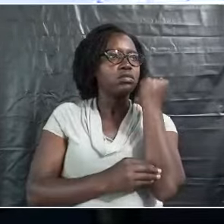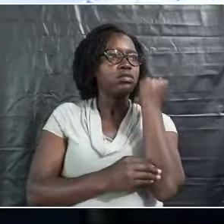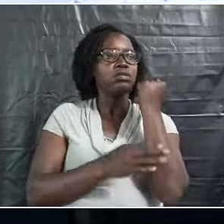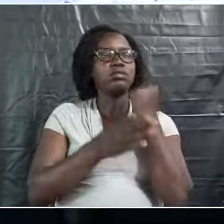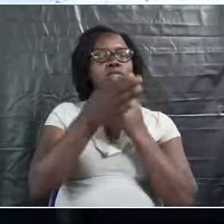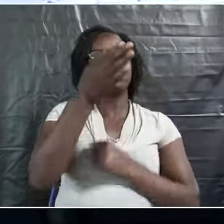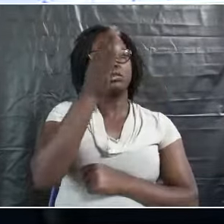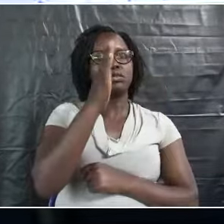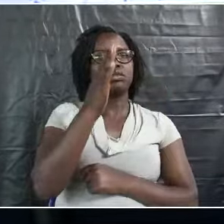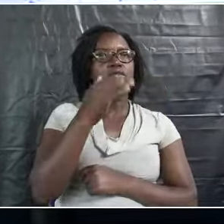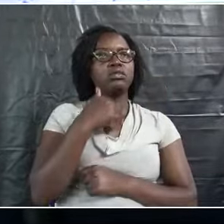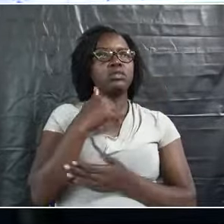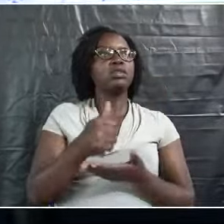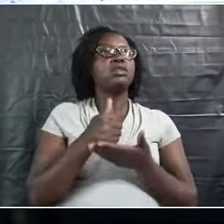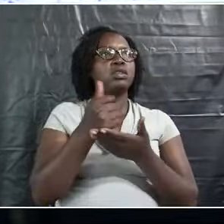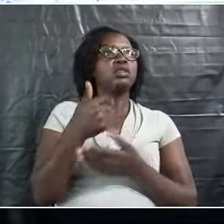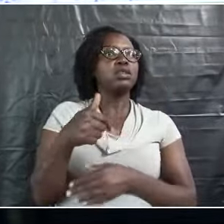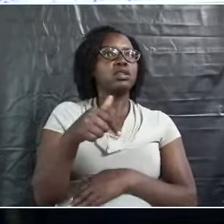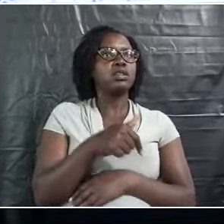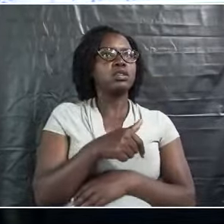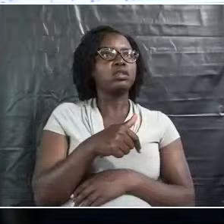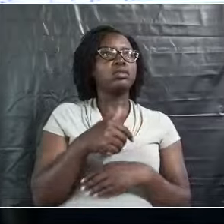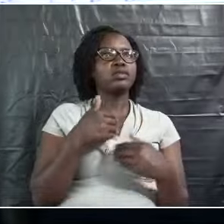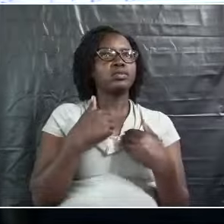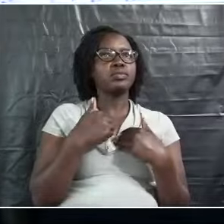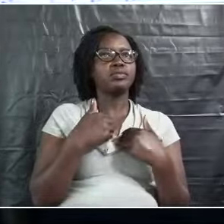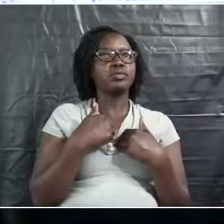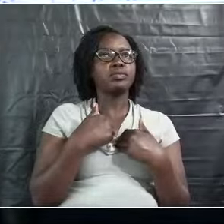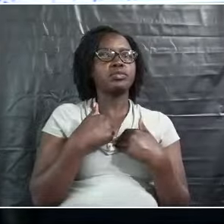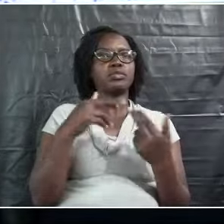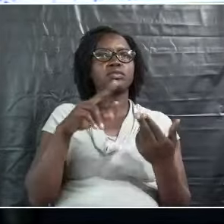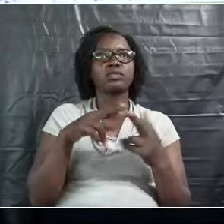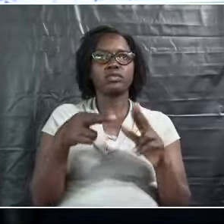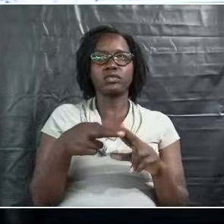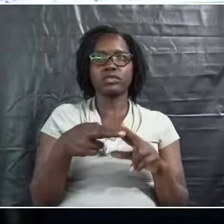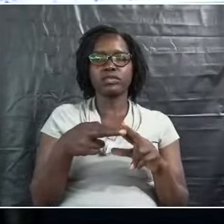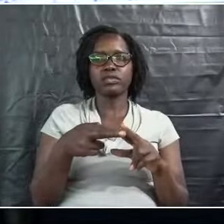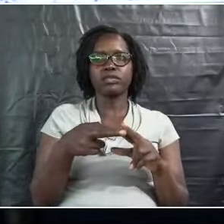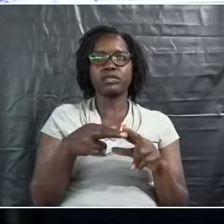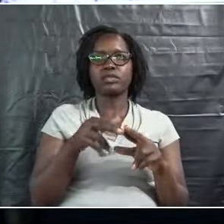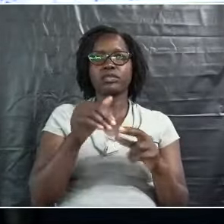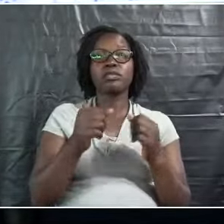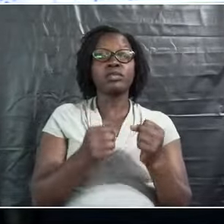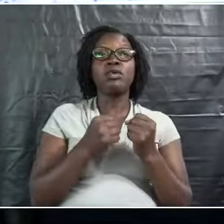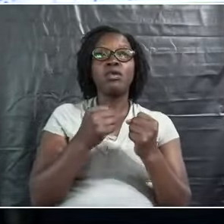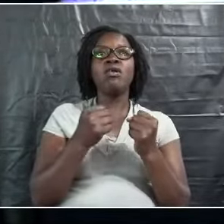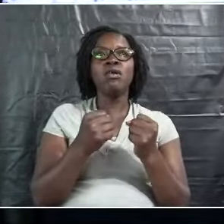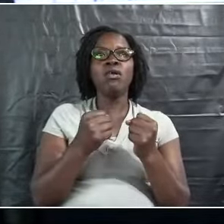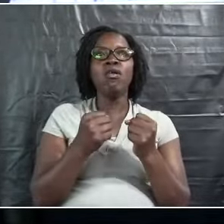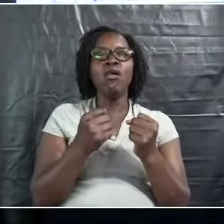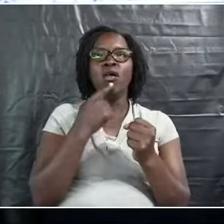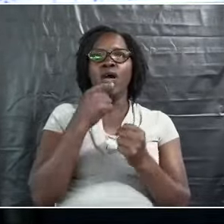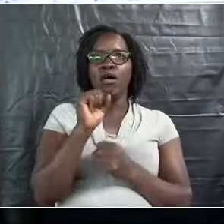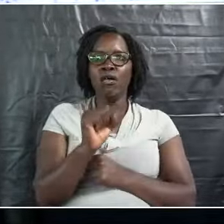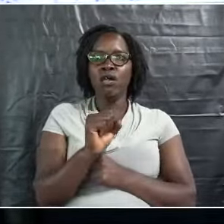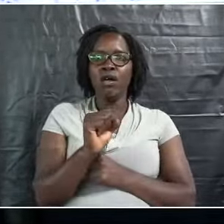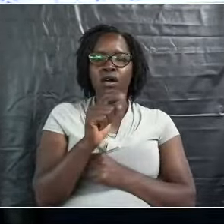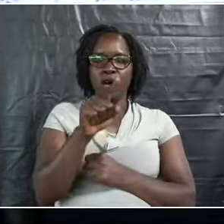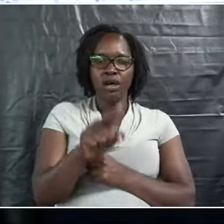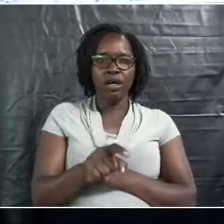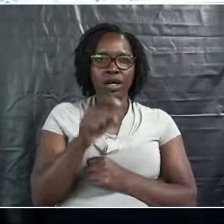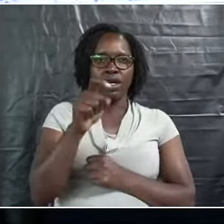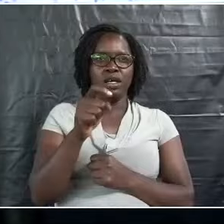God has helped us to have a relationship that is strong. And so we need